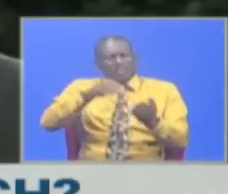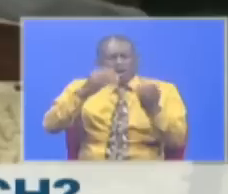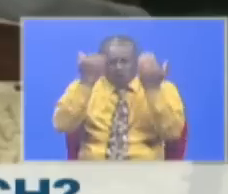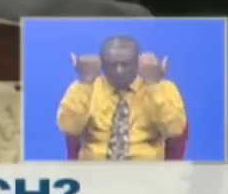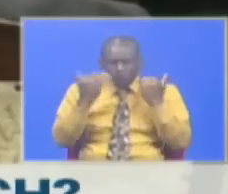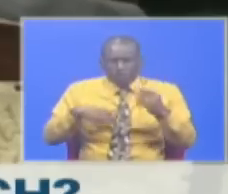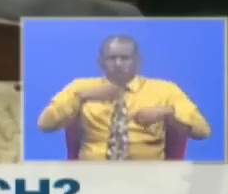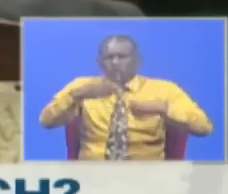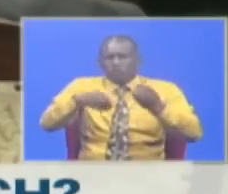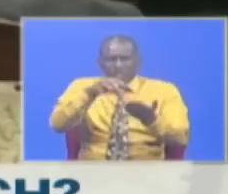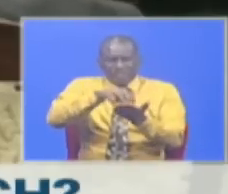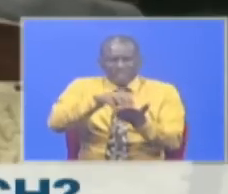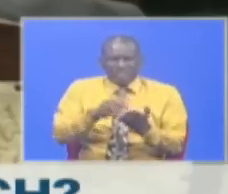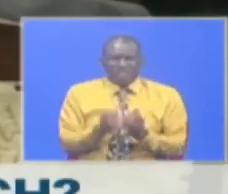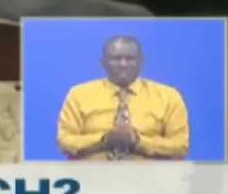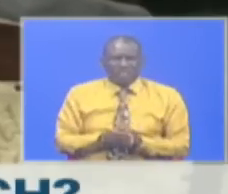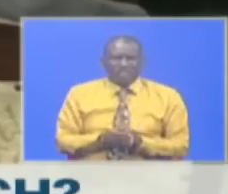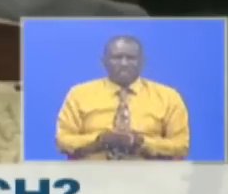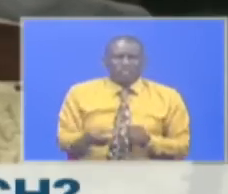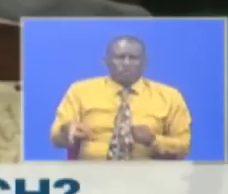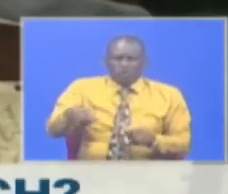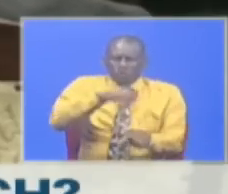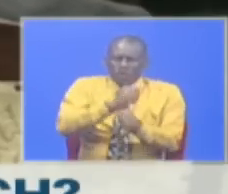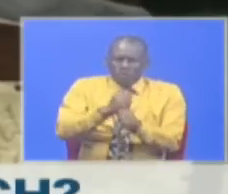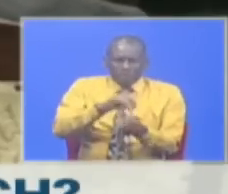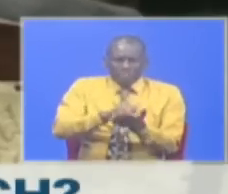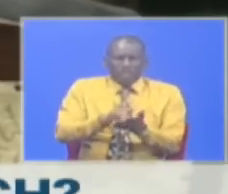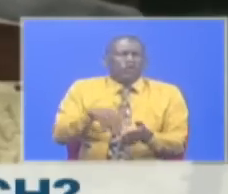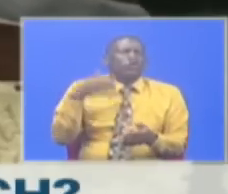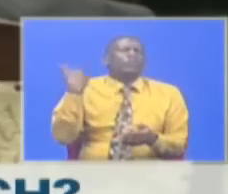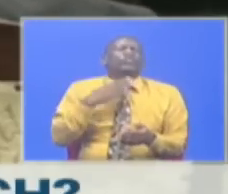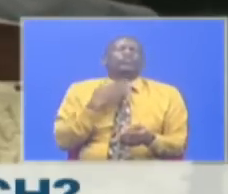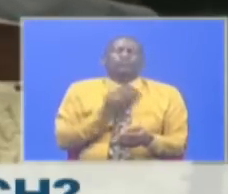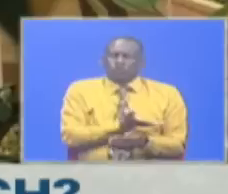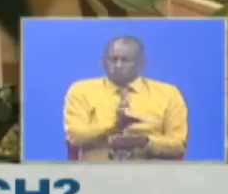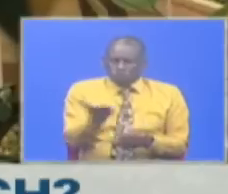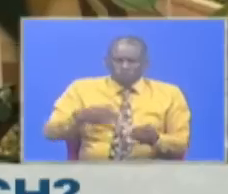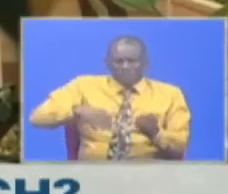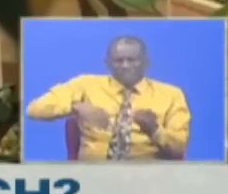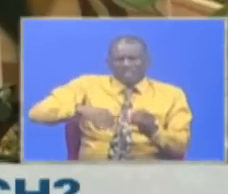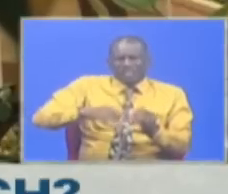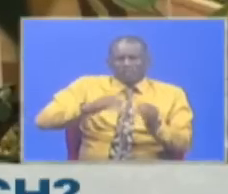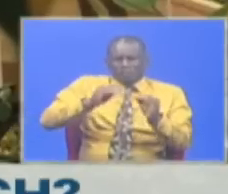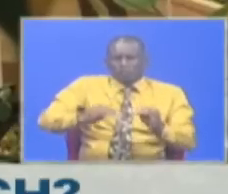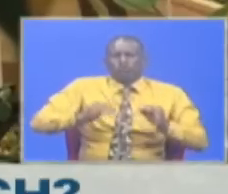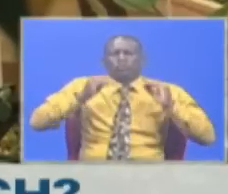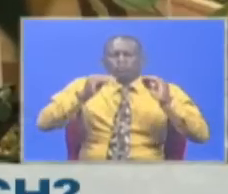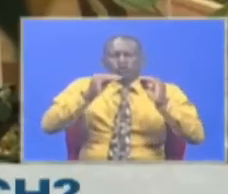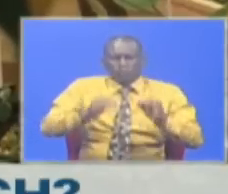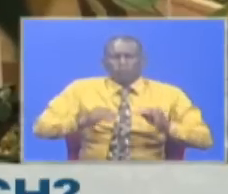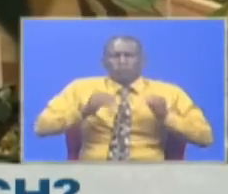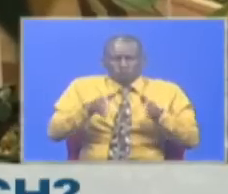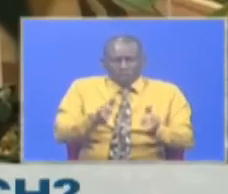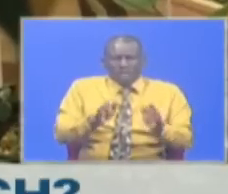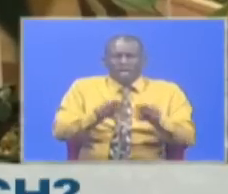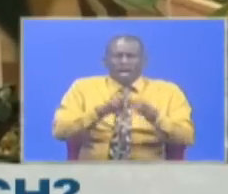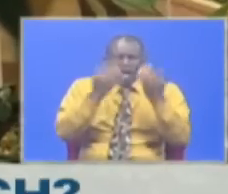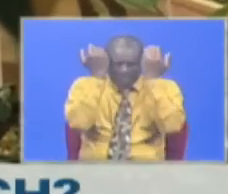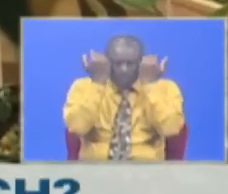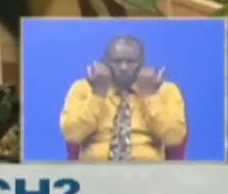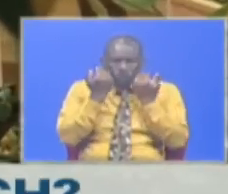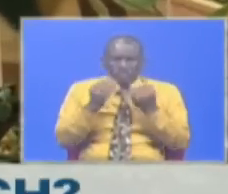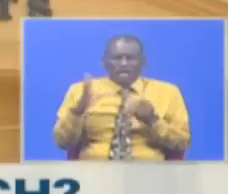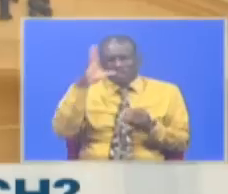on that. We are dealing with that, and we don't want those kind of delaying tactics. But even as the judiciary assumes